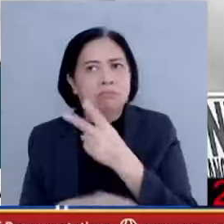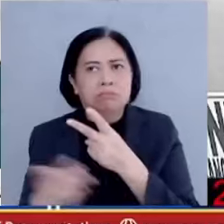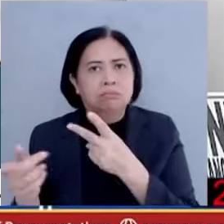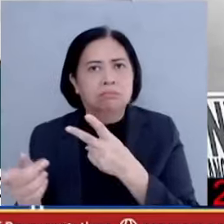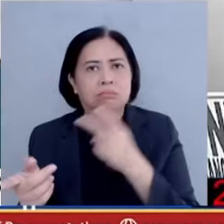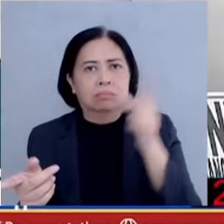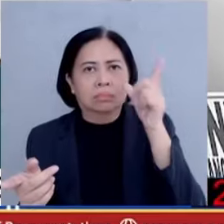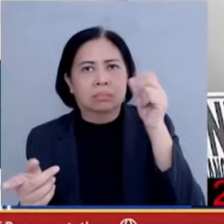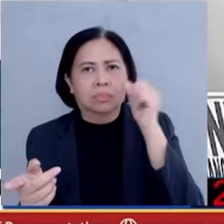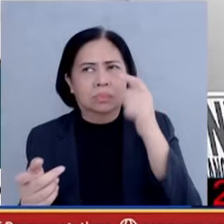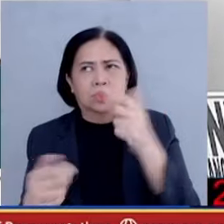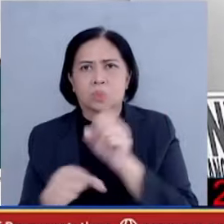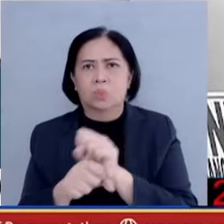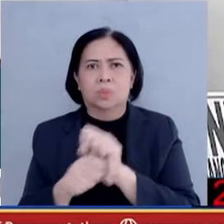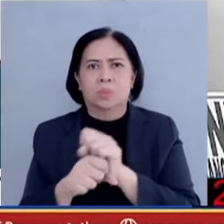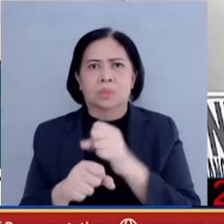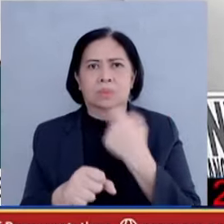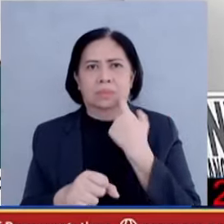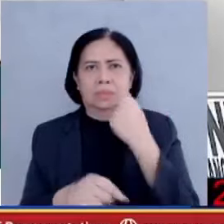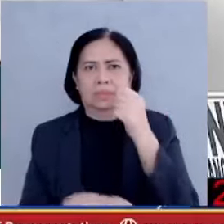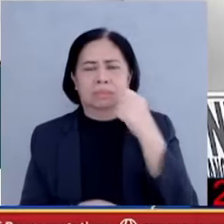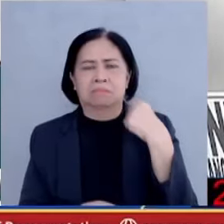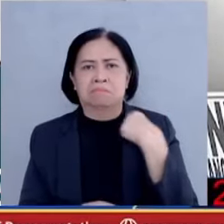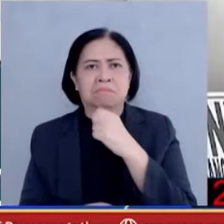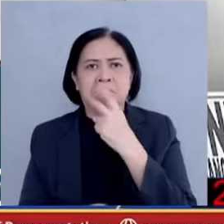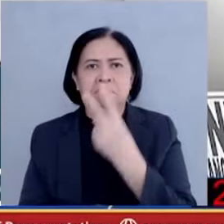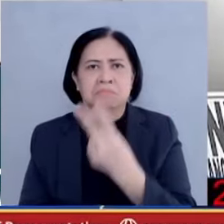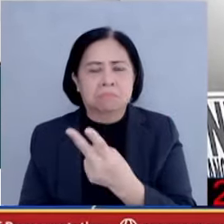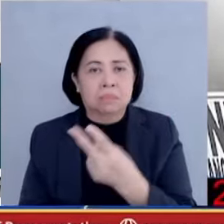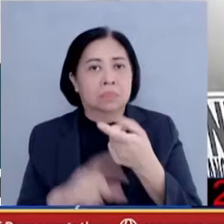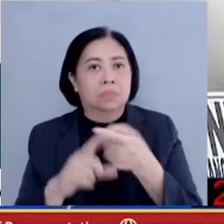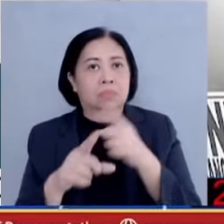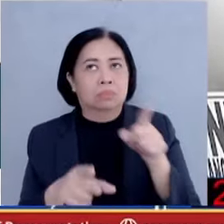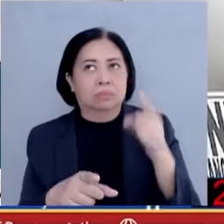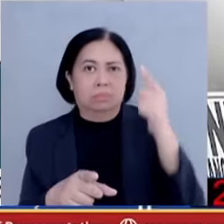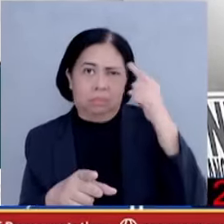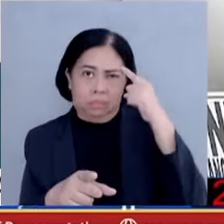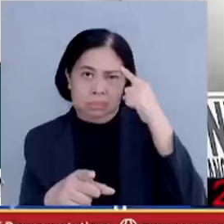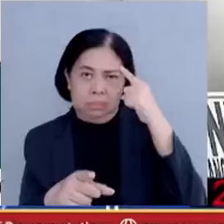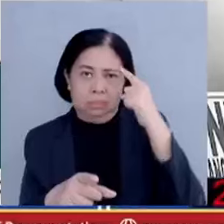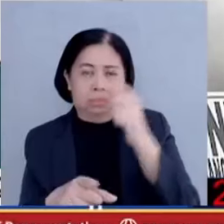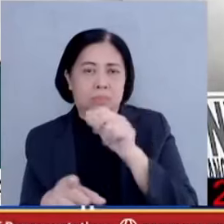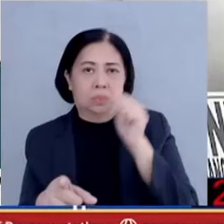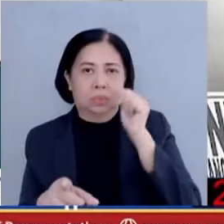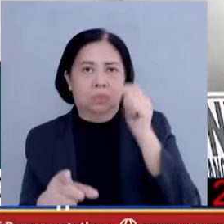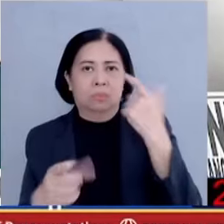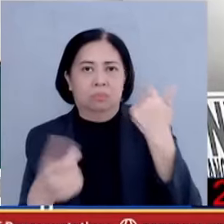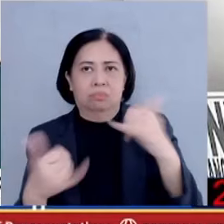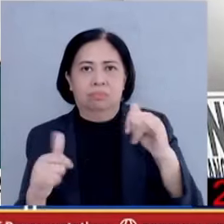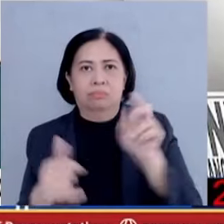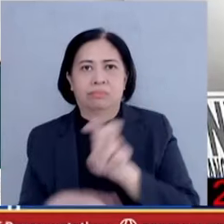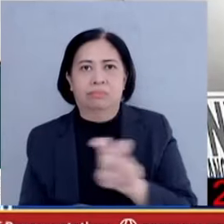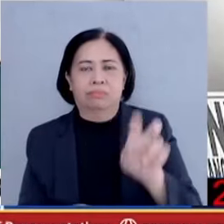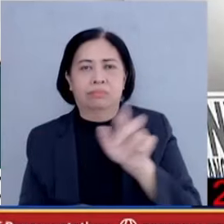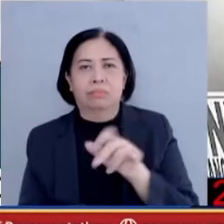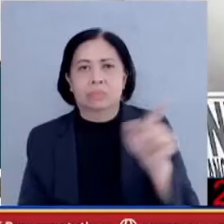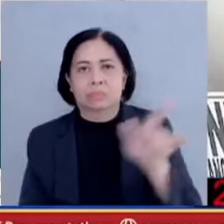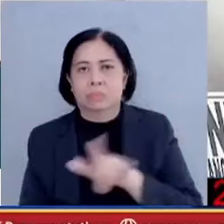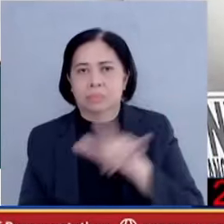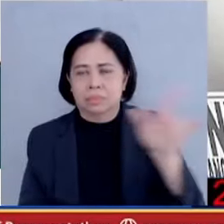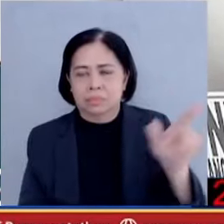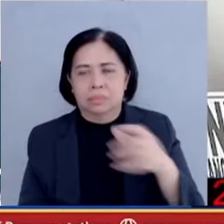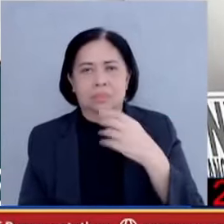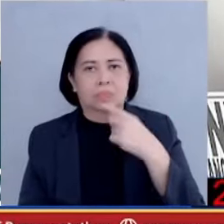to work just yesterday, and that based on her understanding, Ortonio is on official travel. Three other OVP